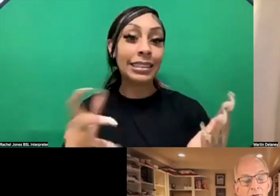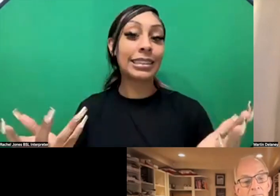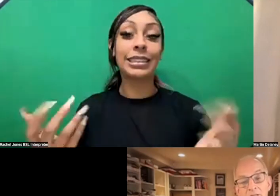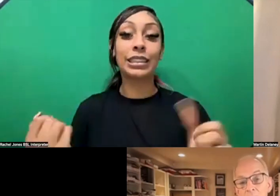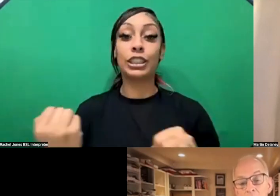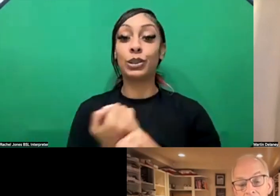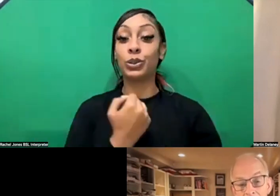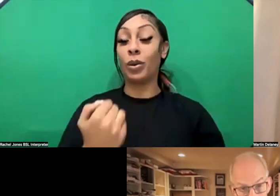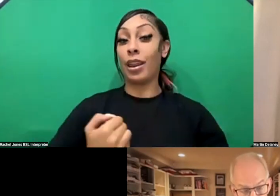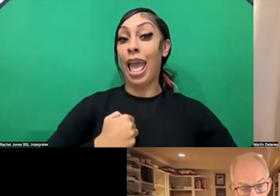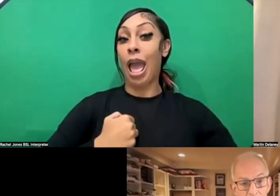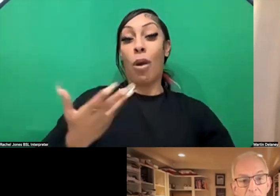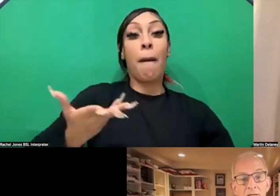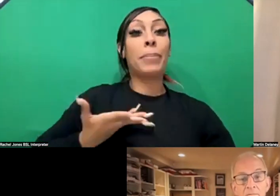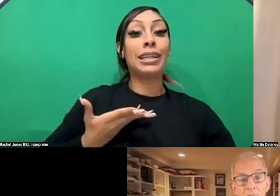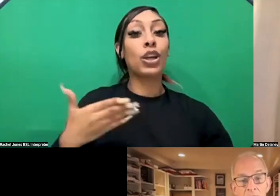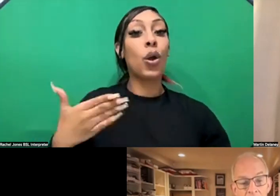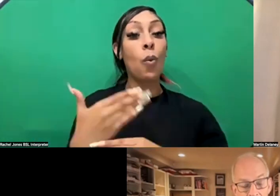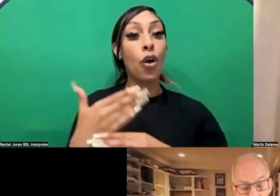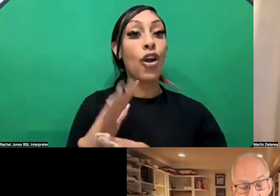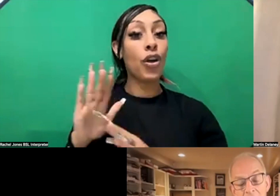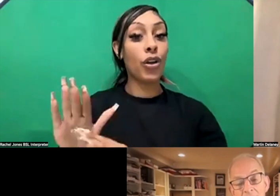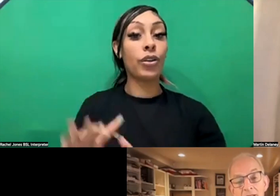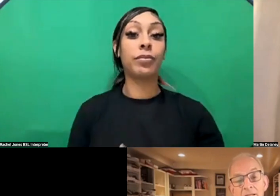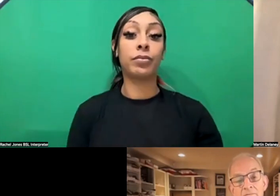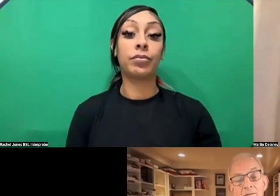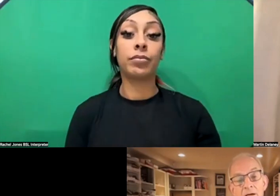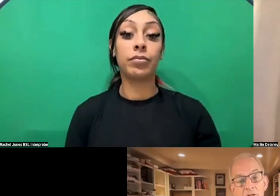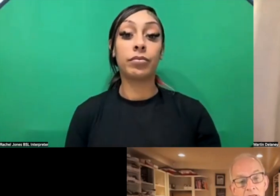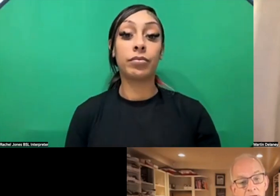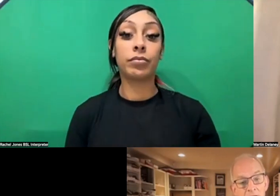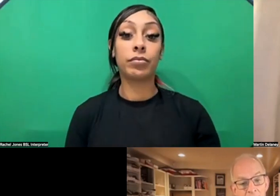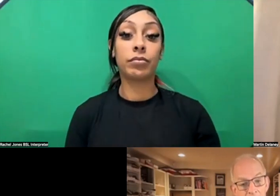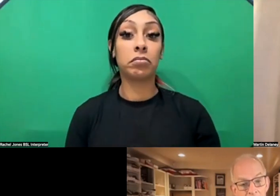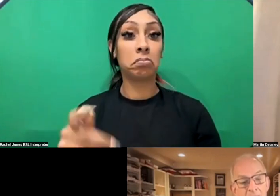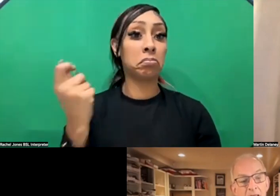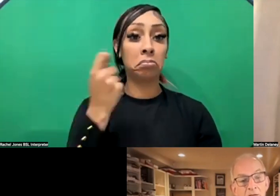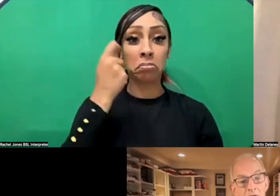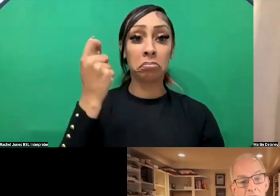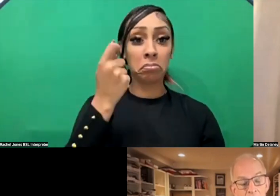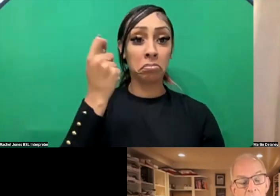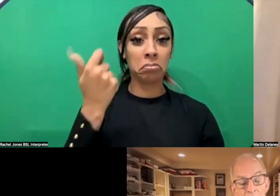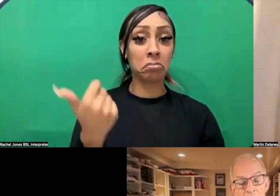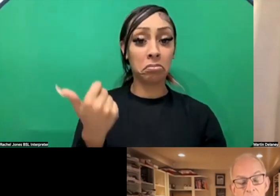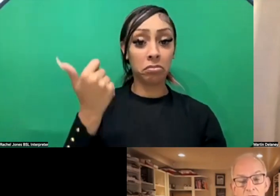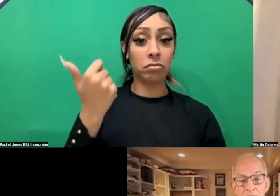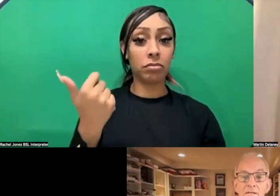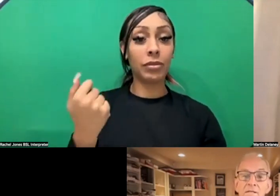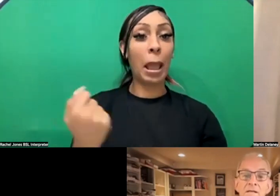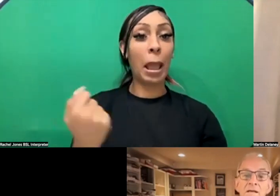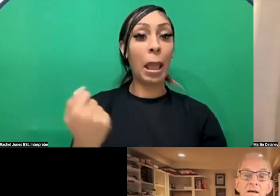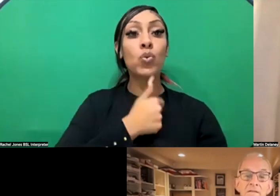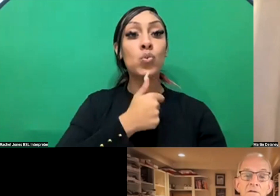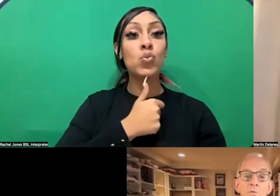our business work. But they've succeeded very much in making user